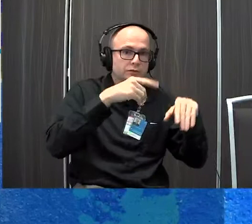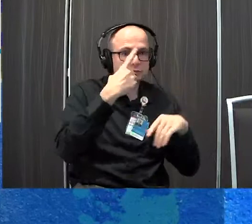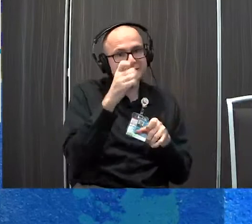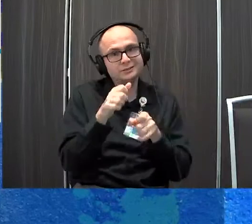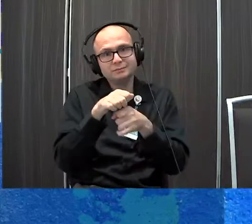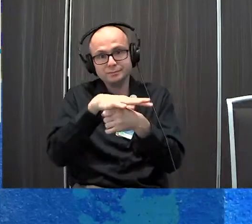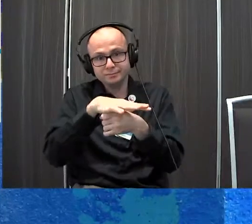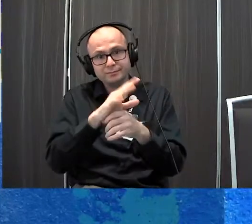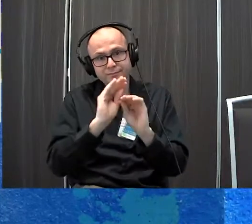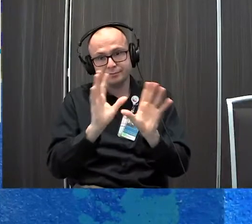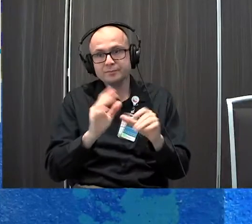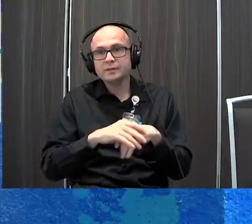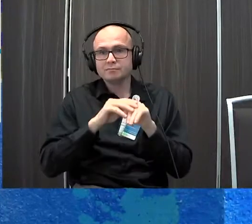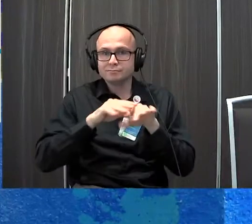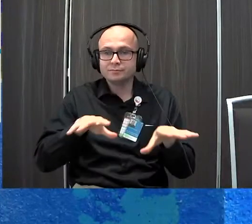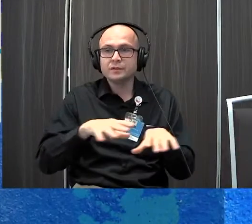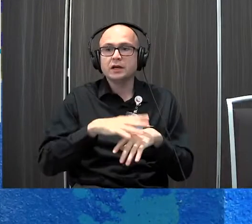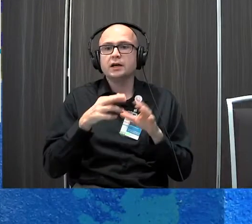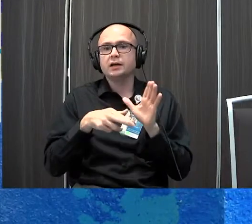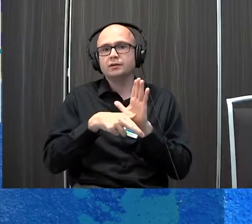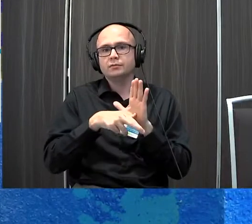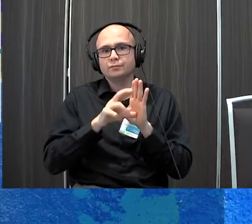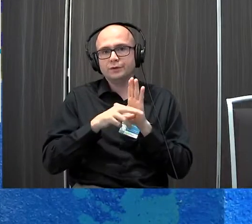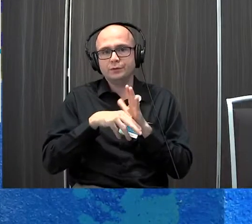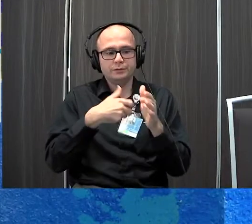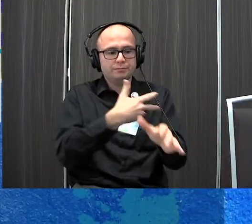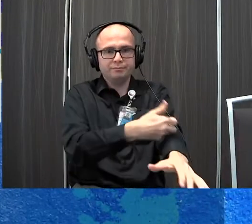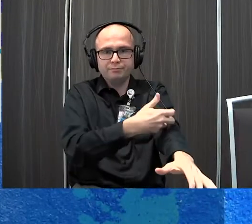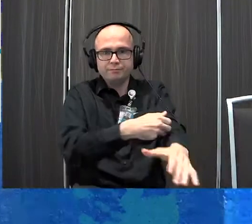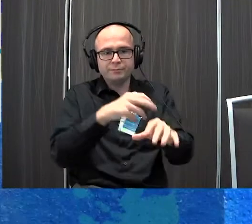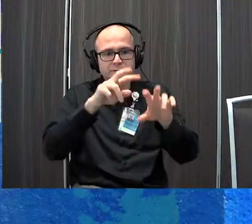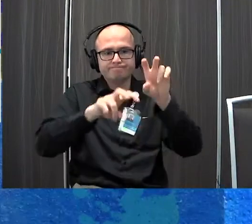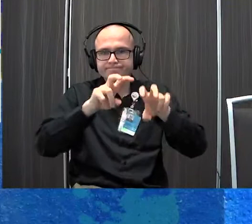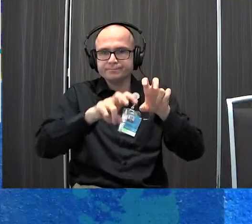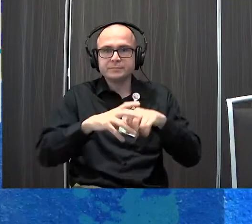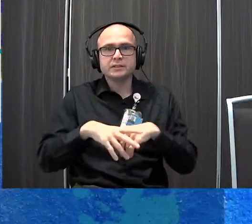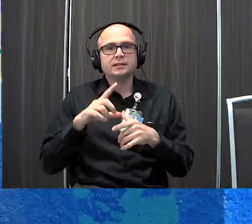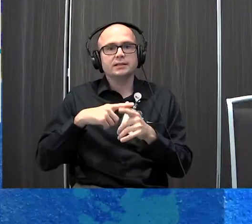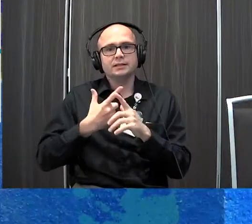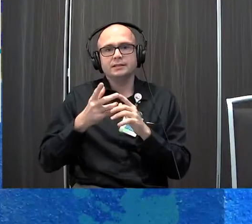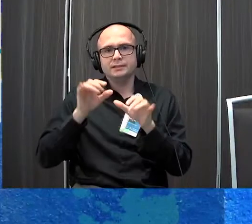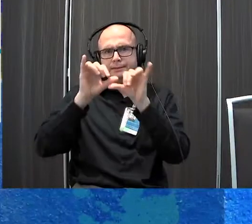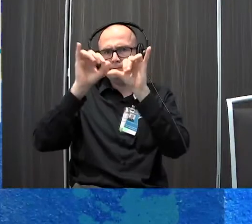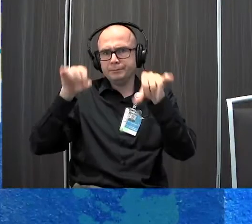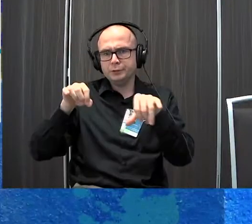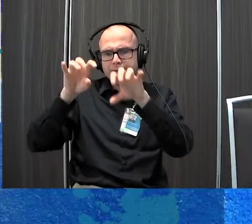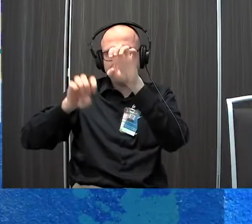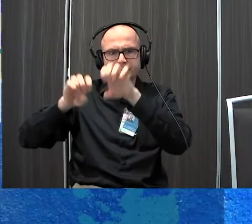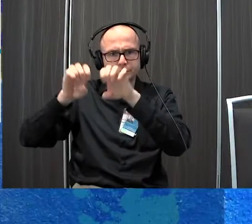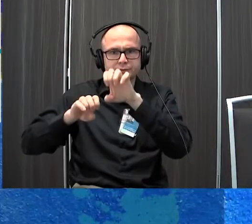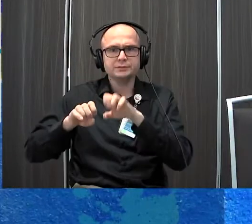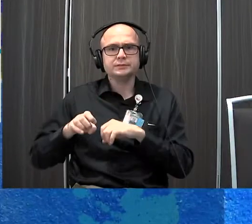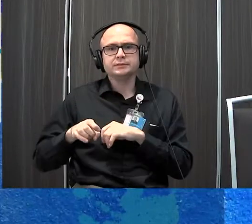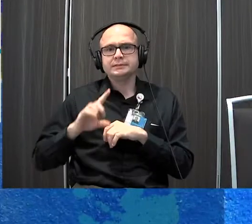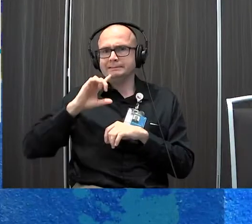for example? And I review the blood counts. I might order a more sophisticated immune evaluation, which is also